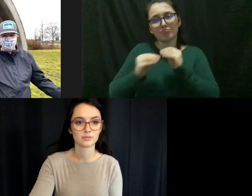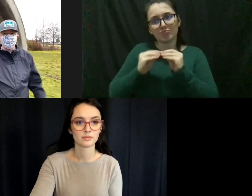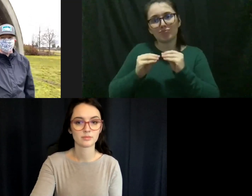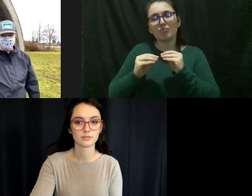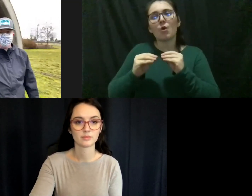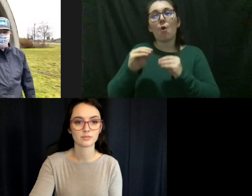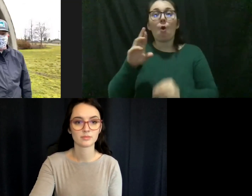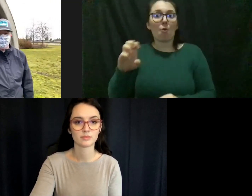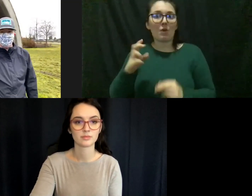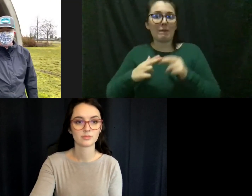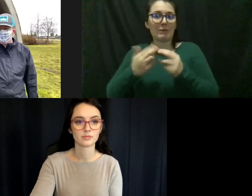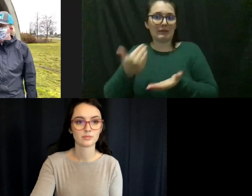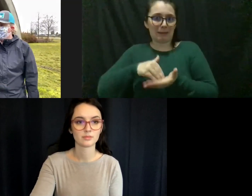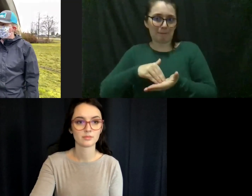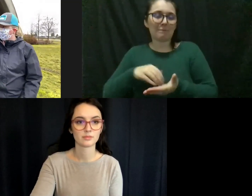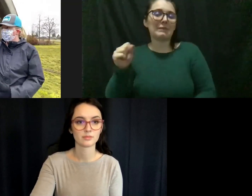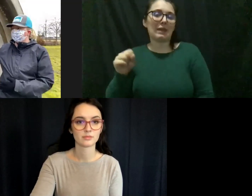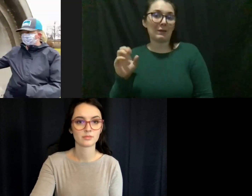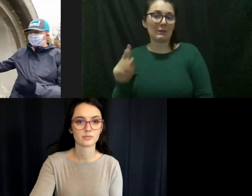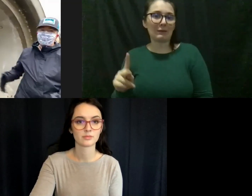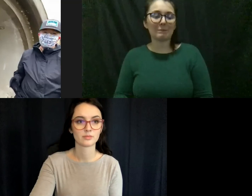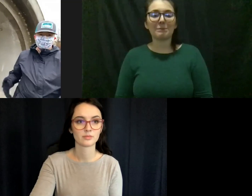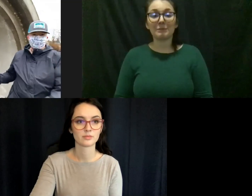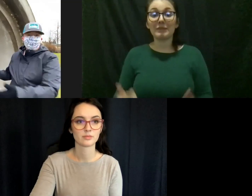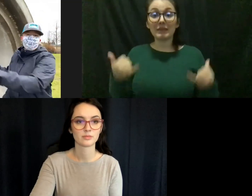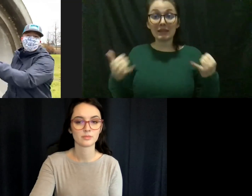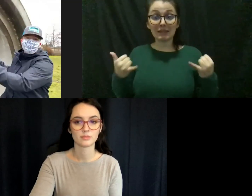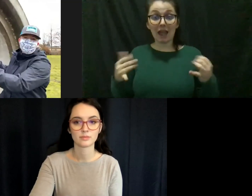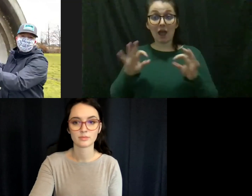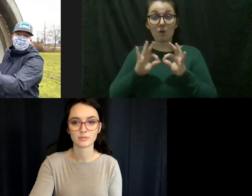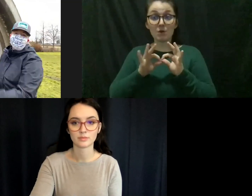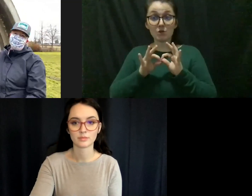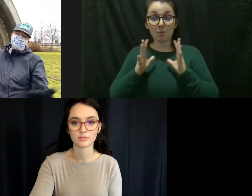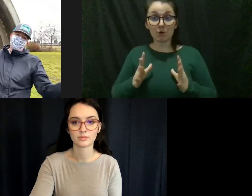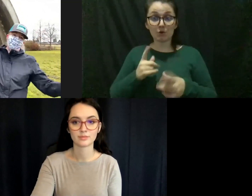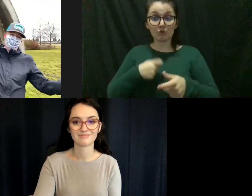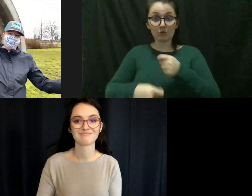140 million, depending on rainfall, because we do have infiltration into the system.